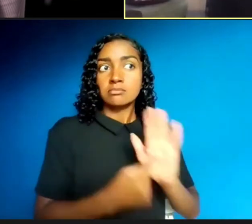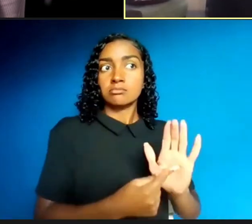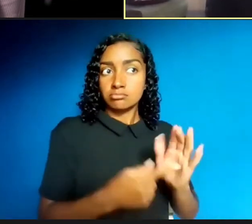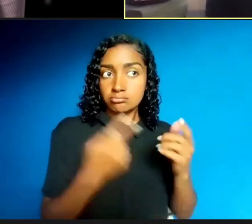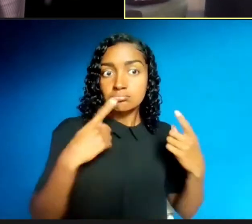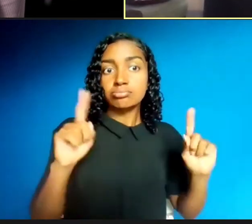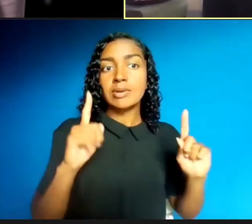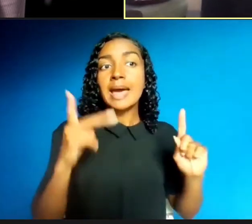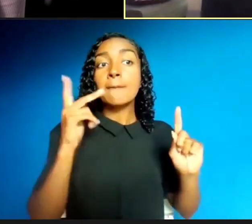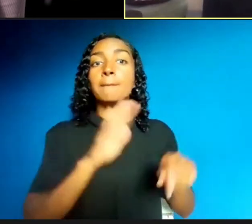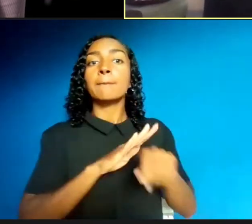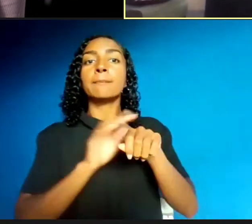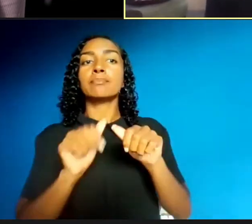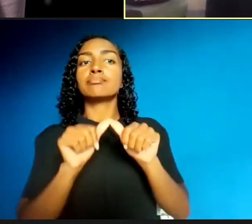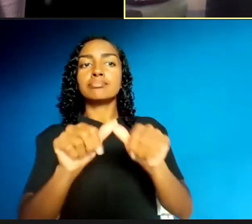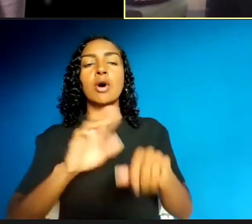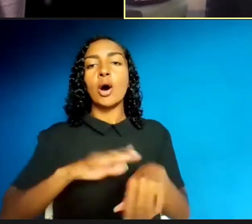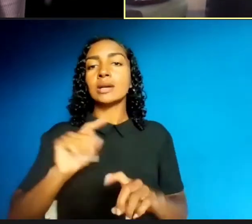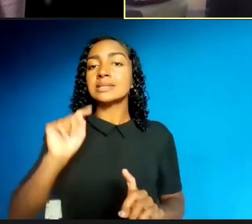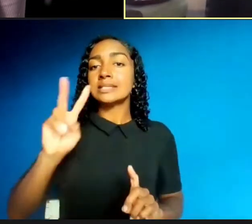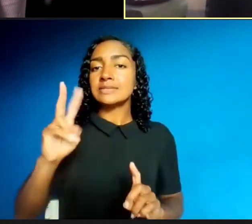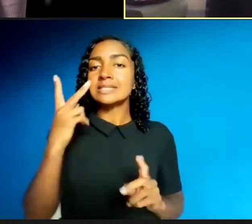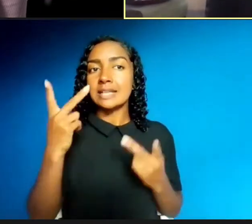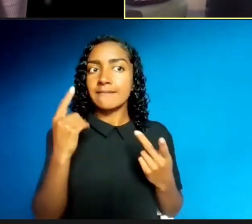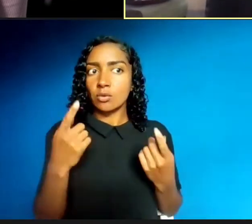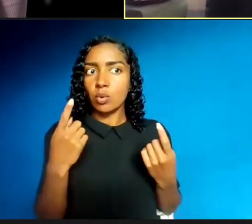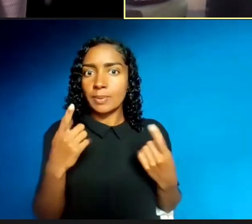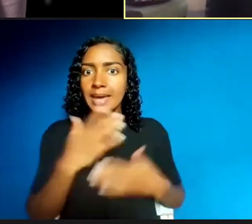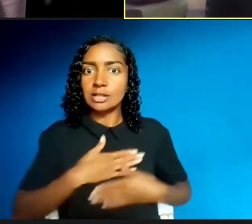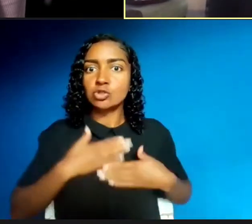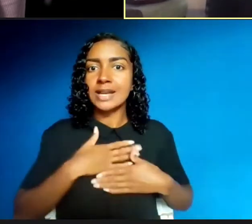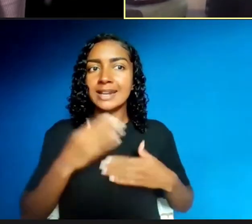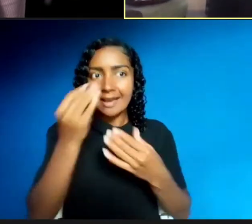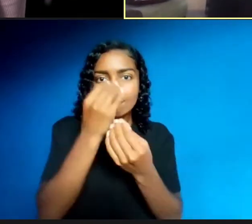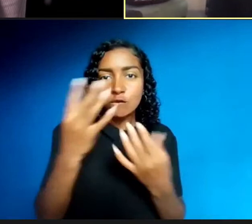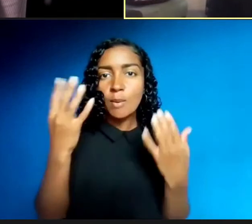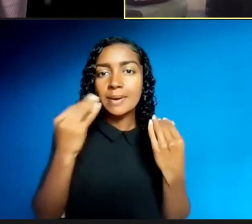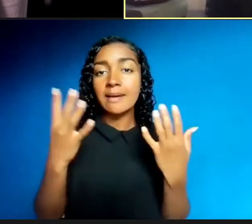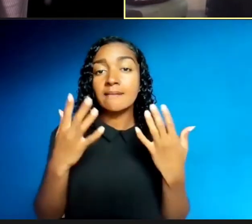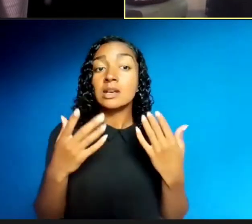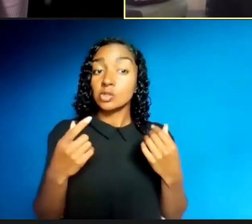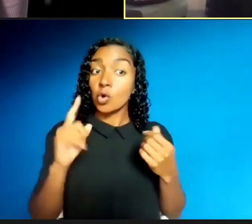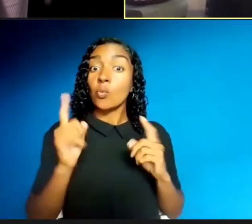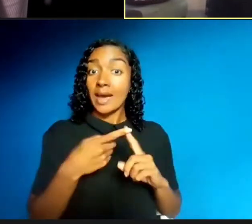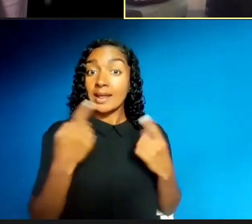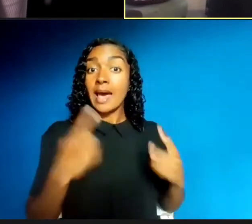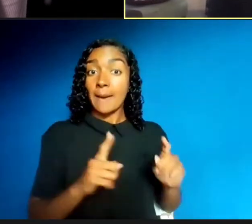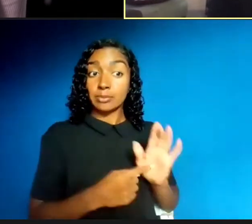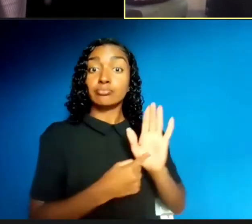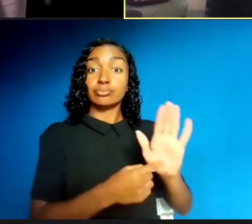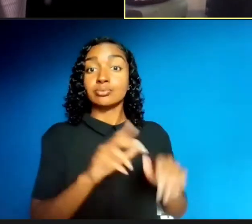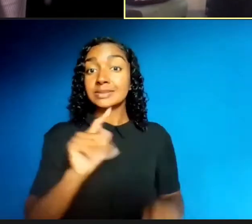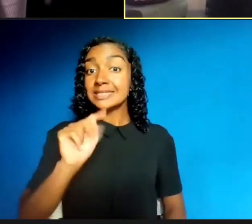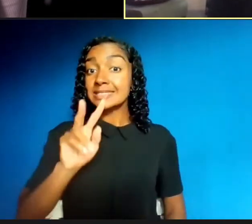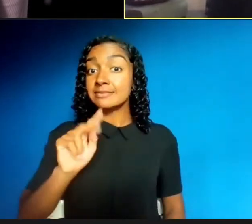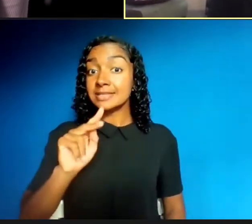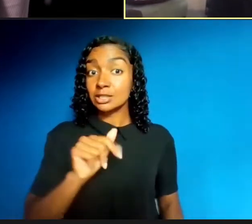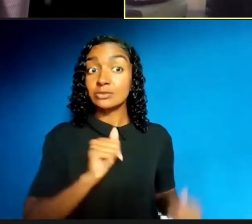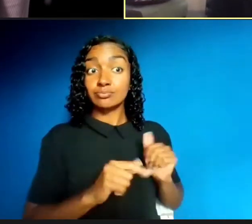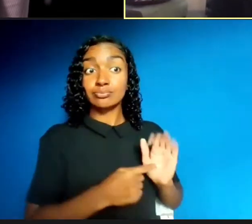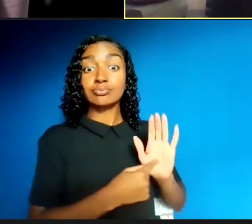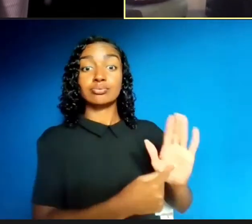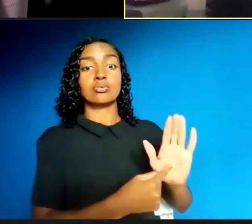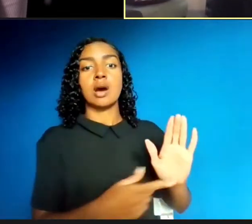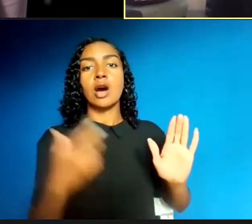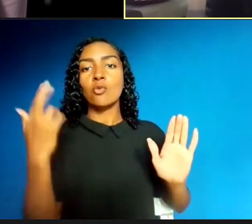like entertaining and informative. And I immediately, once it was on TV, I realized that there are